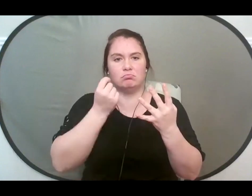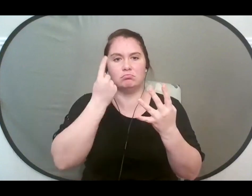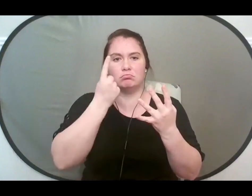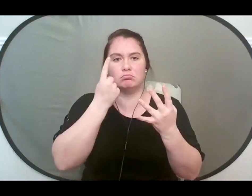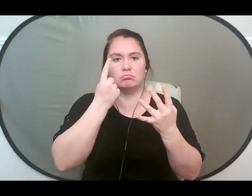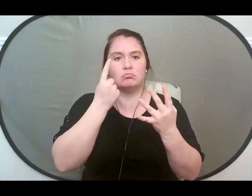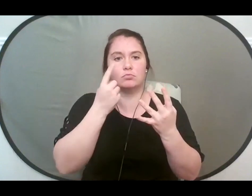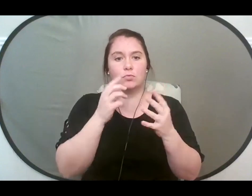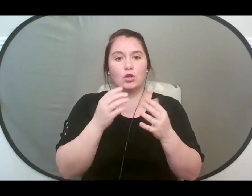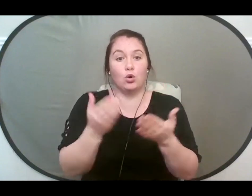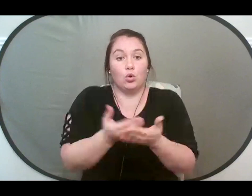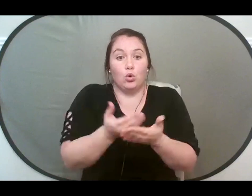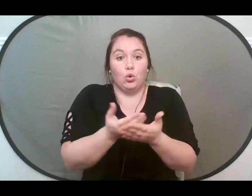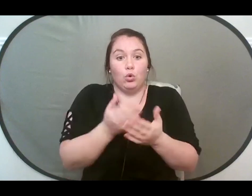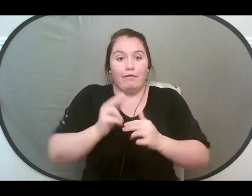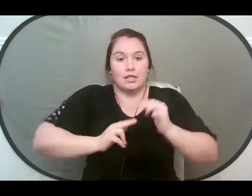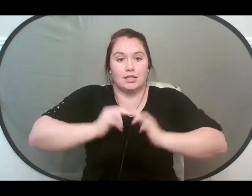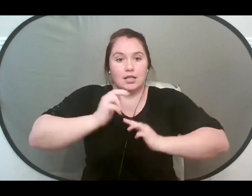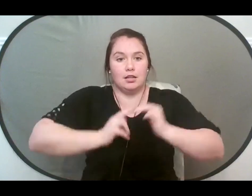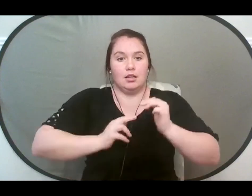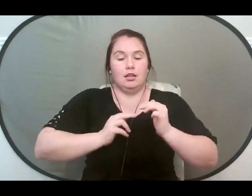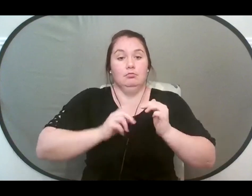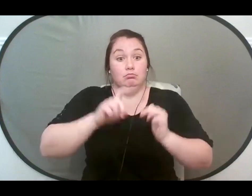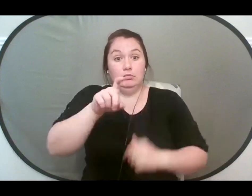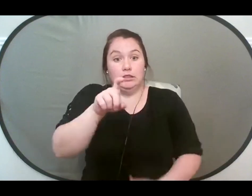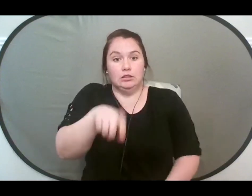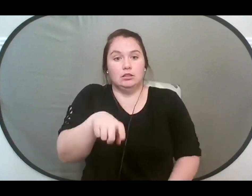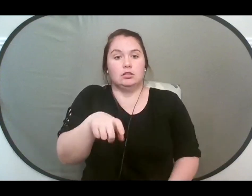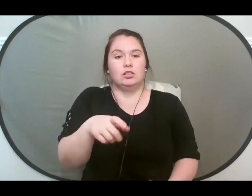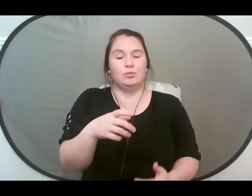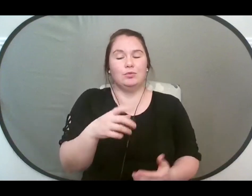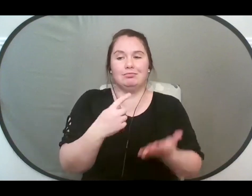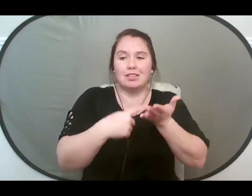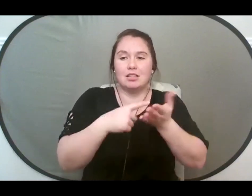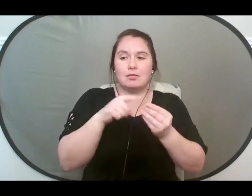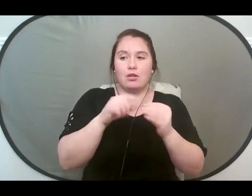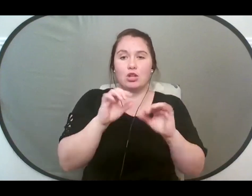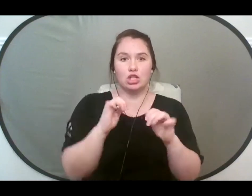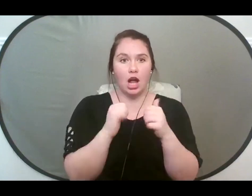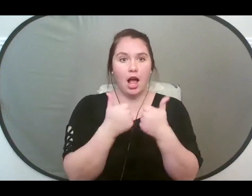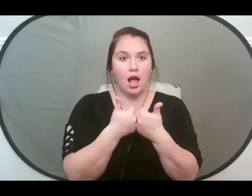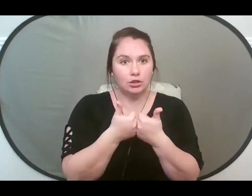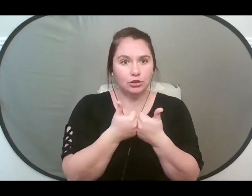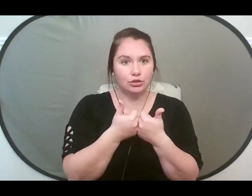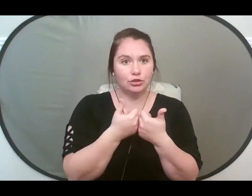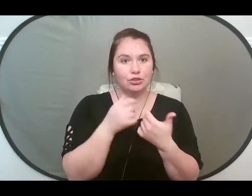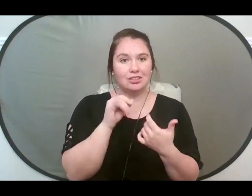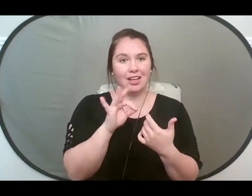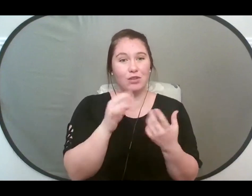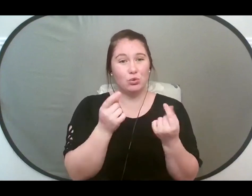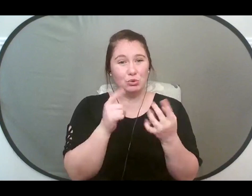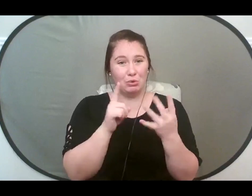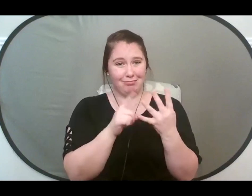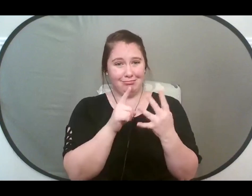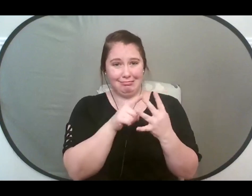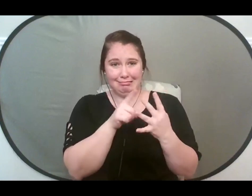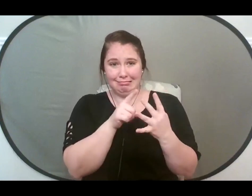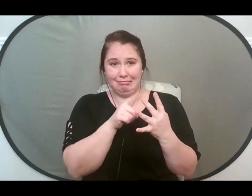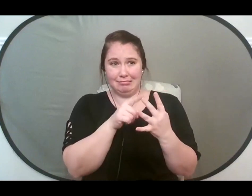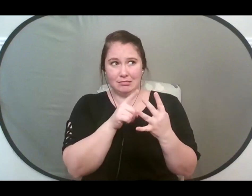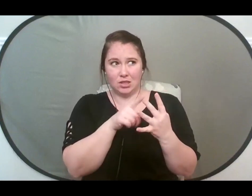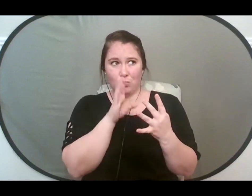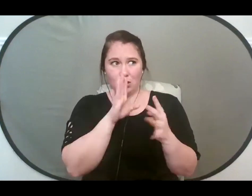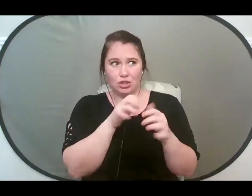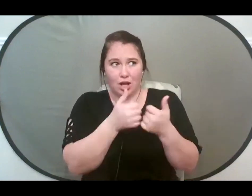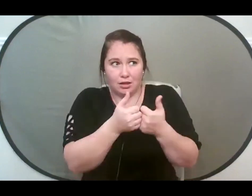facility. There was some discussion about, you know, what the challenges are when you do a phased renovation like option 2.